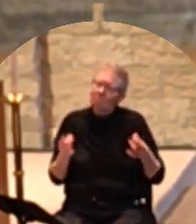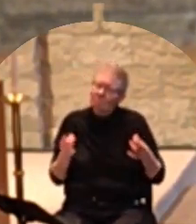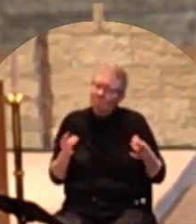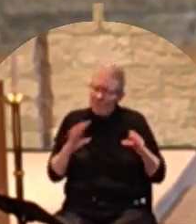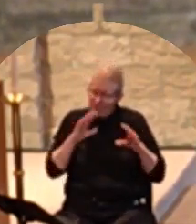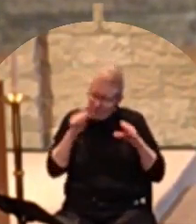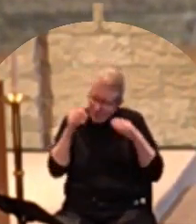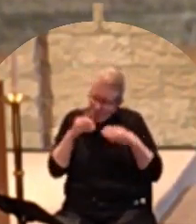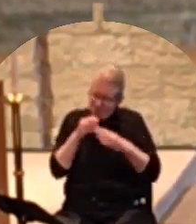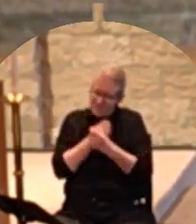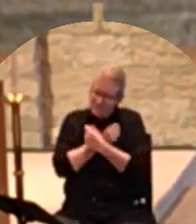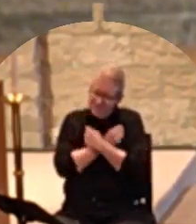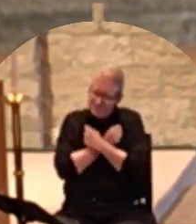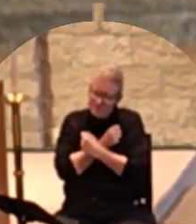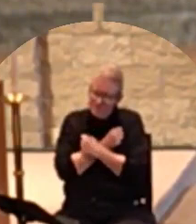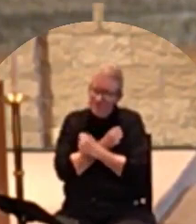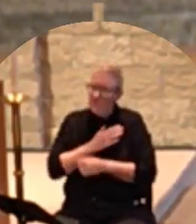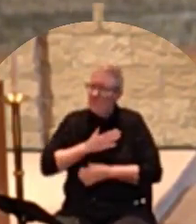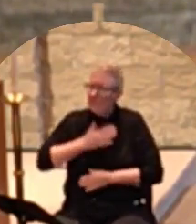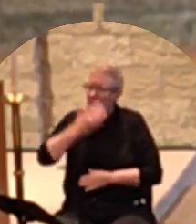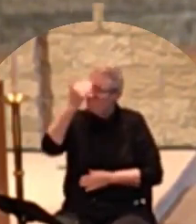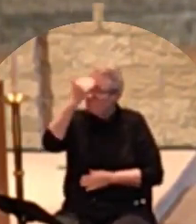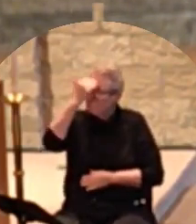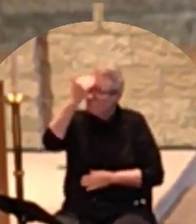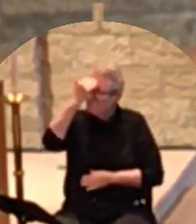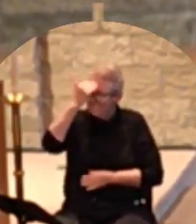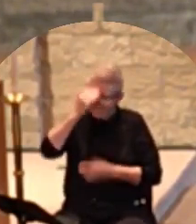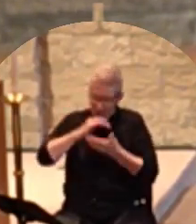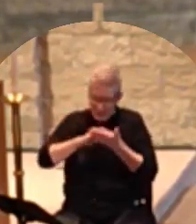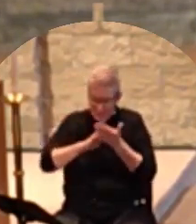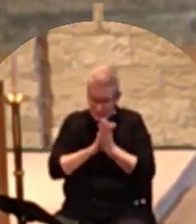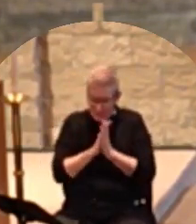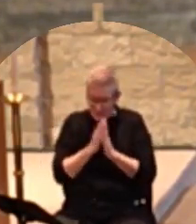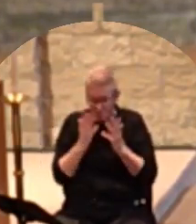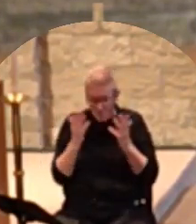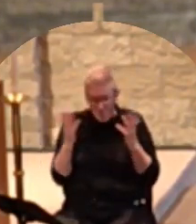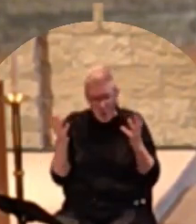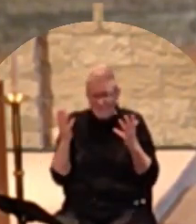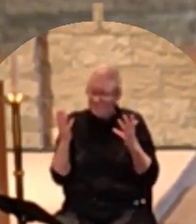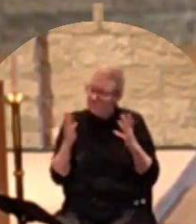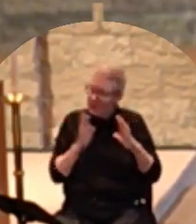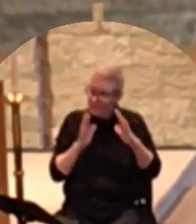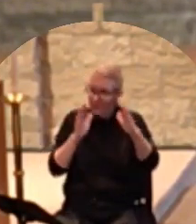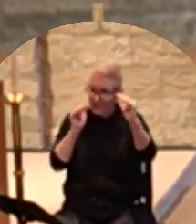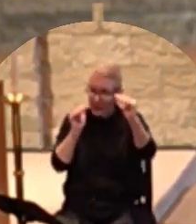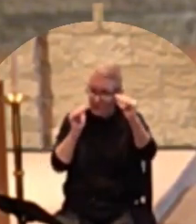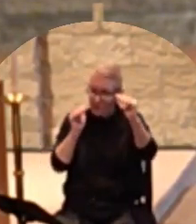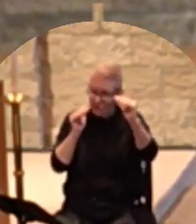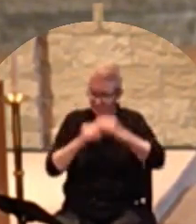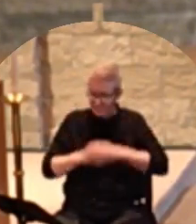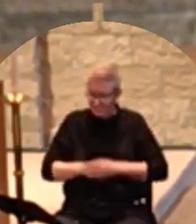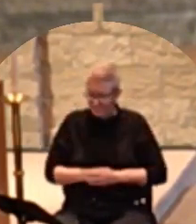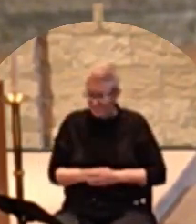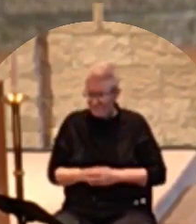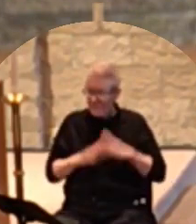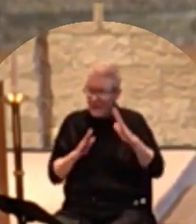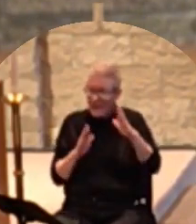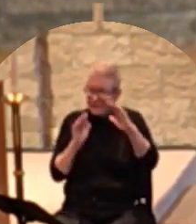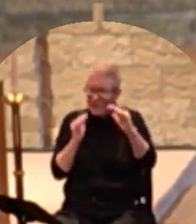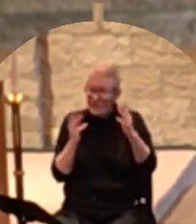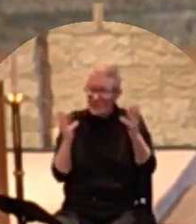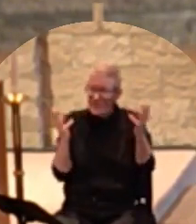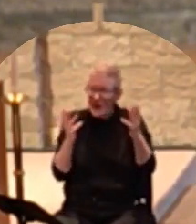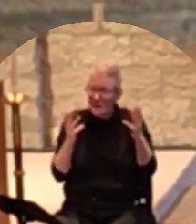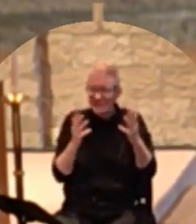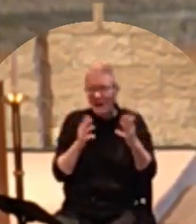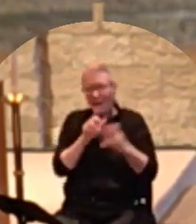My consciousness becomes one of expectation, an expectation of love